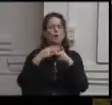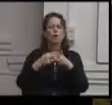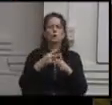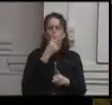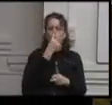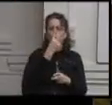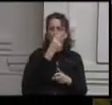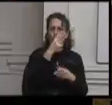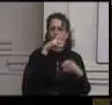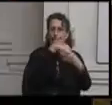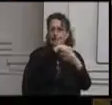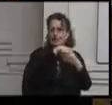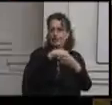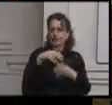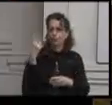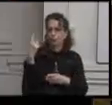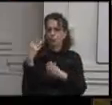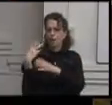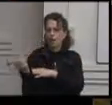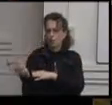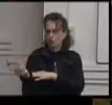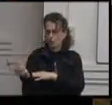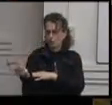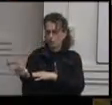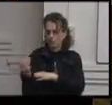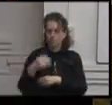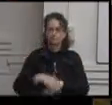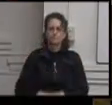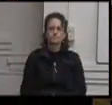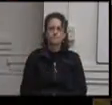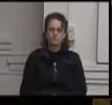that for